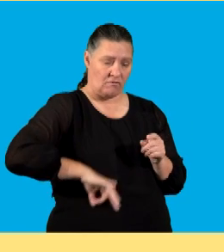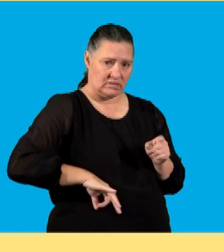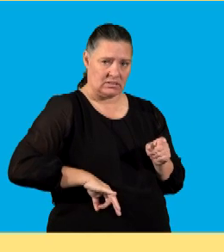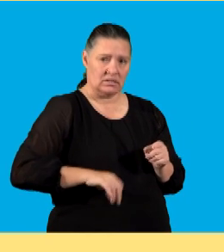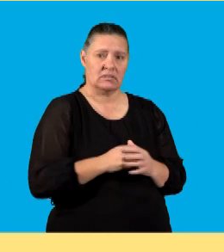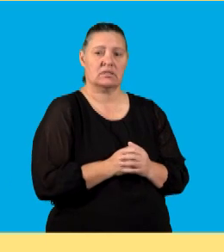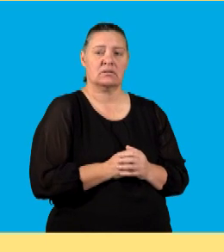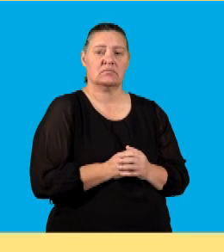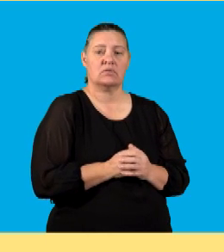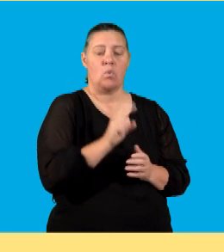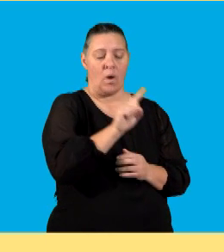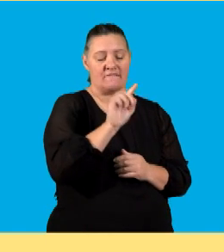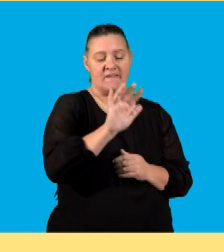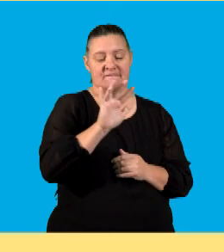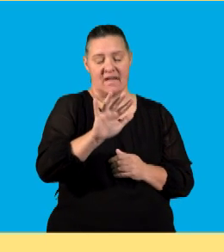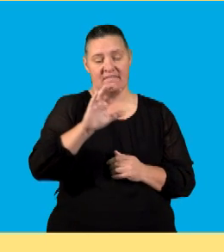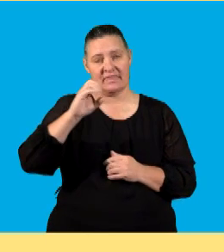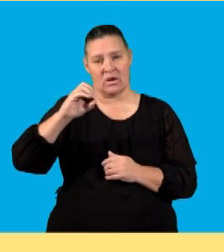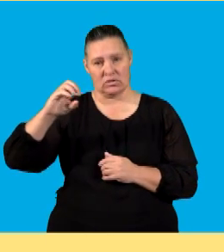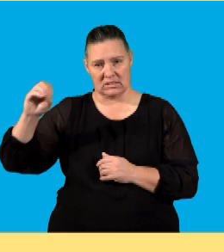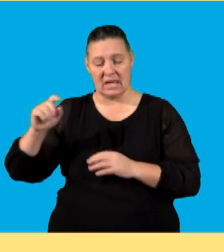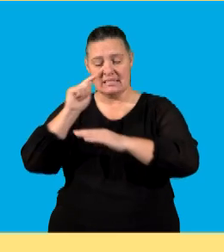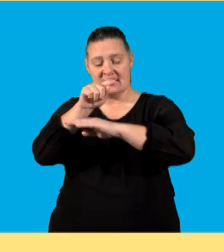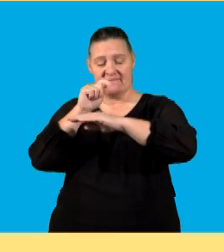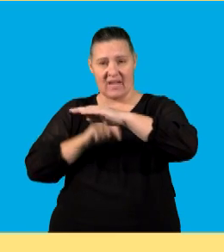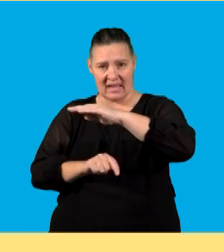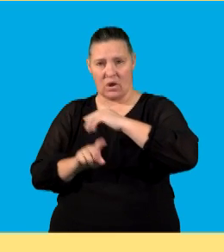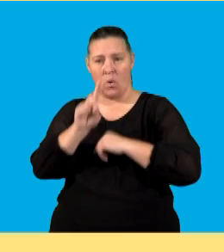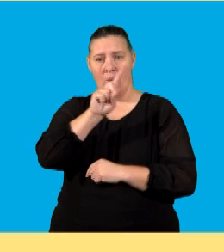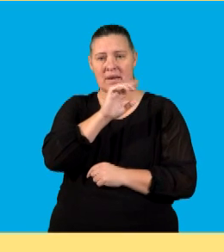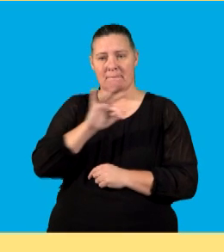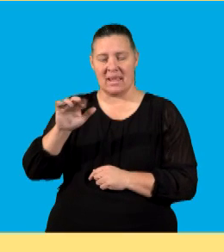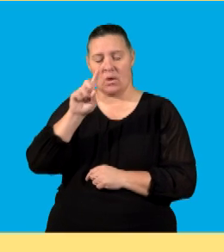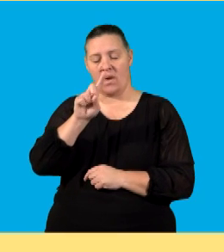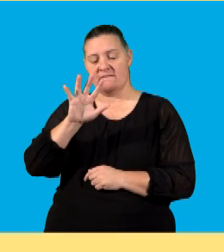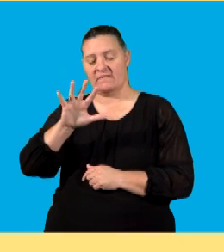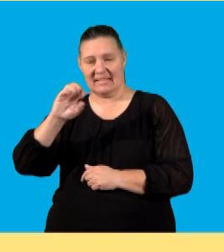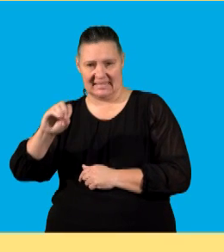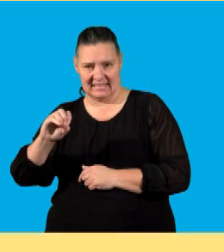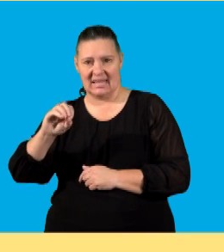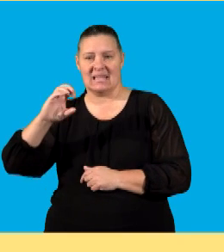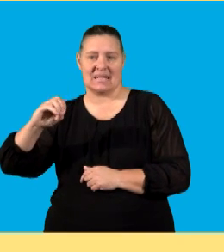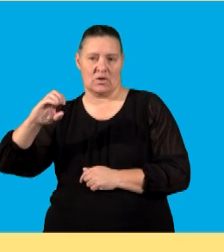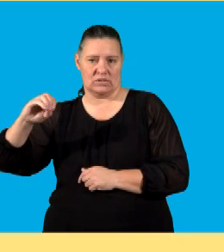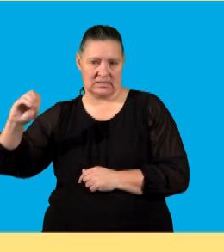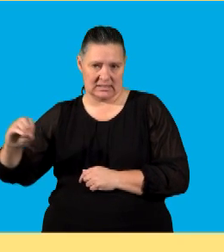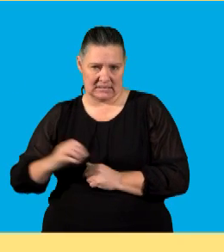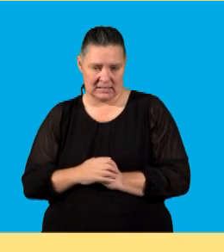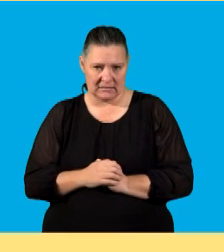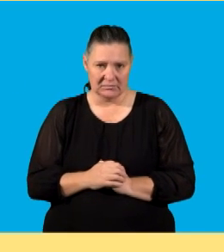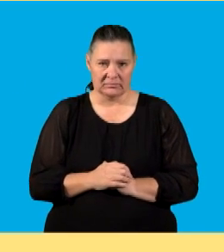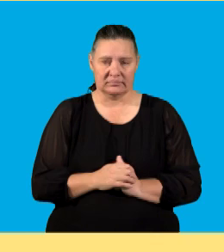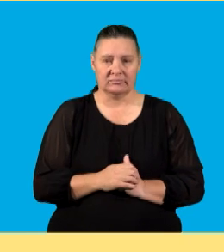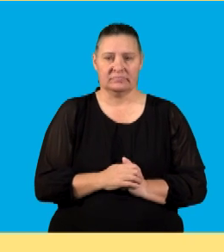which is 155,000 here. Then I divide it with my sales. Remember, we are in 2022. So this